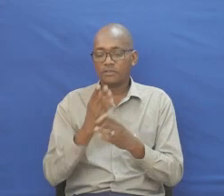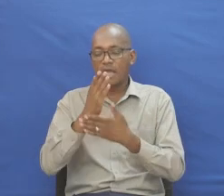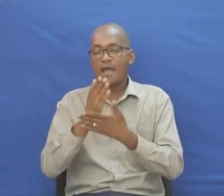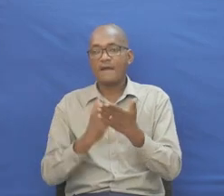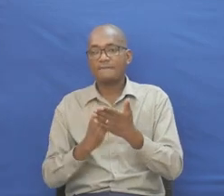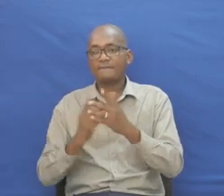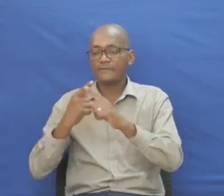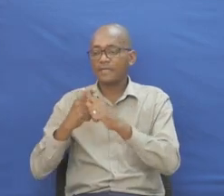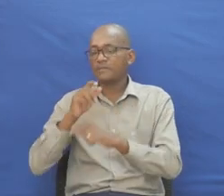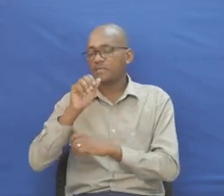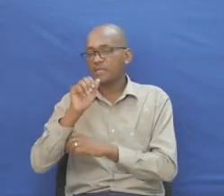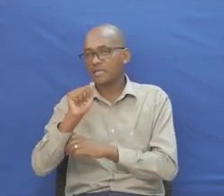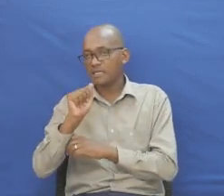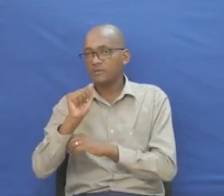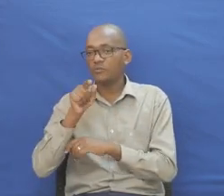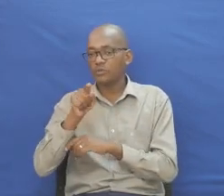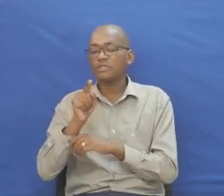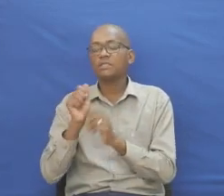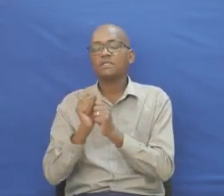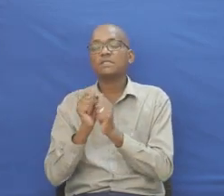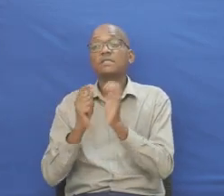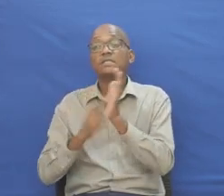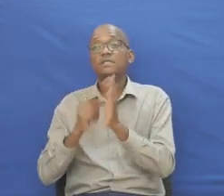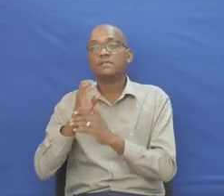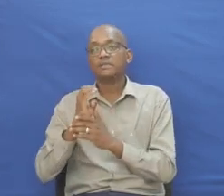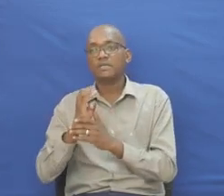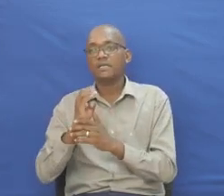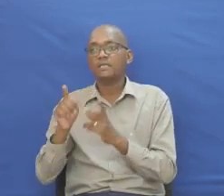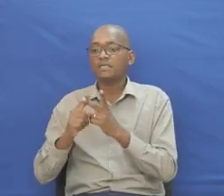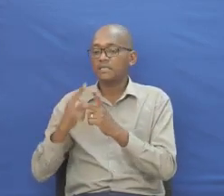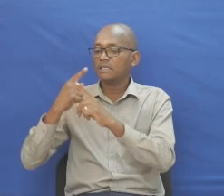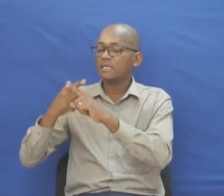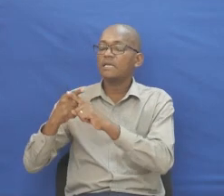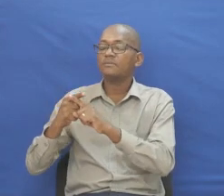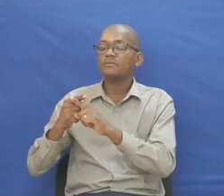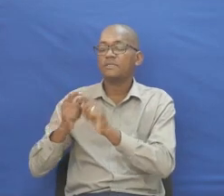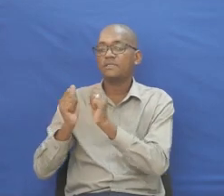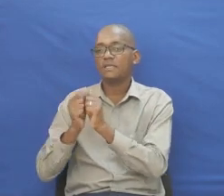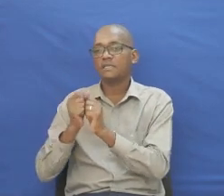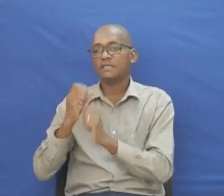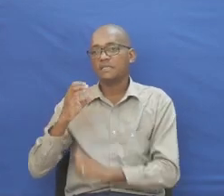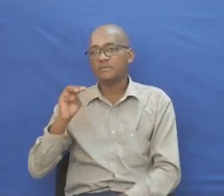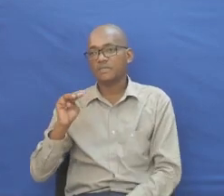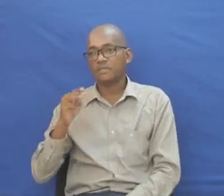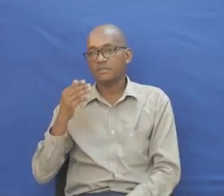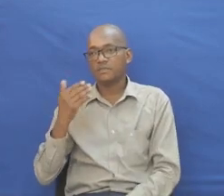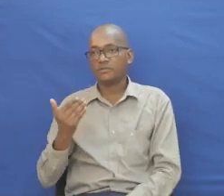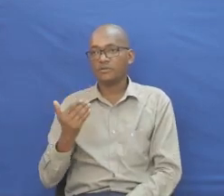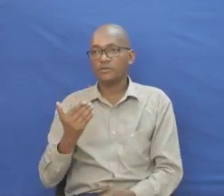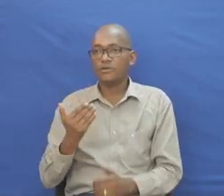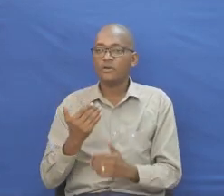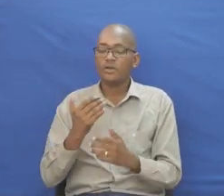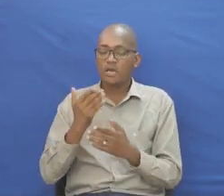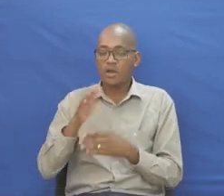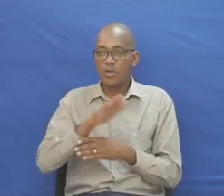area equals to a half times A, which is 16 centimeter, times 10 centimeter. Here we are going to